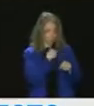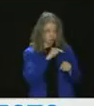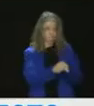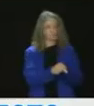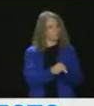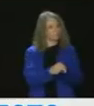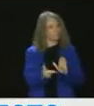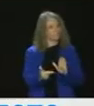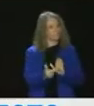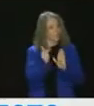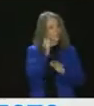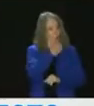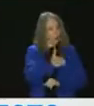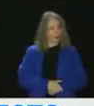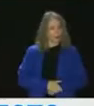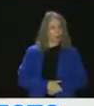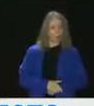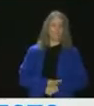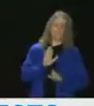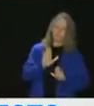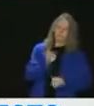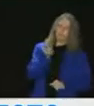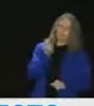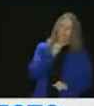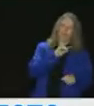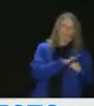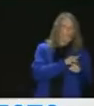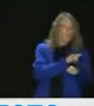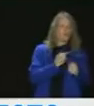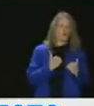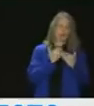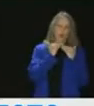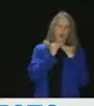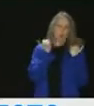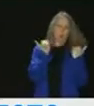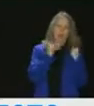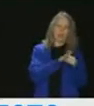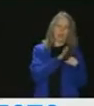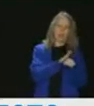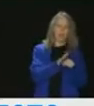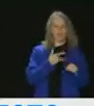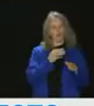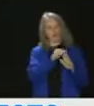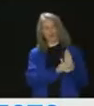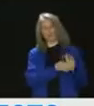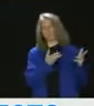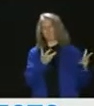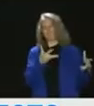We've heard your frustration with COVID, with the measures that are there to keep people safe.